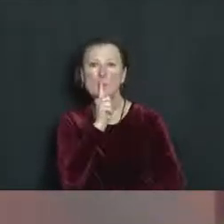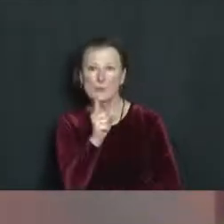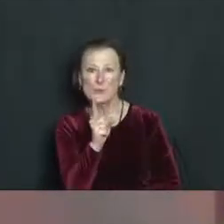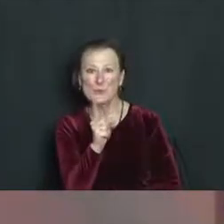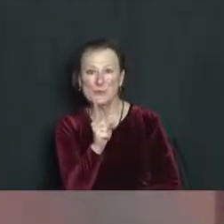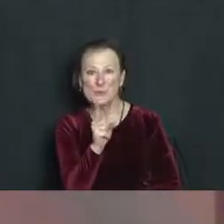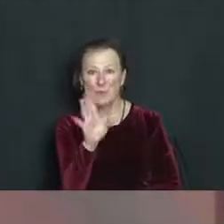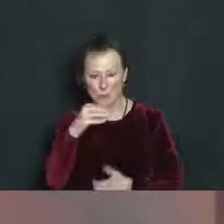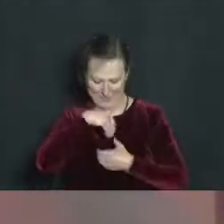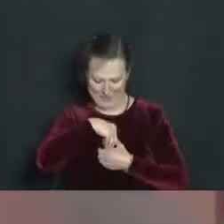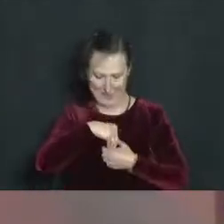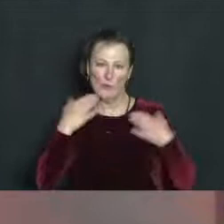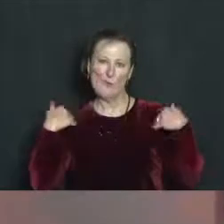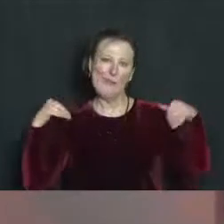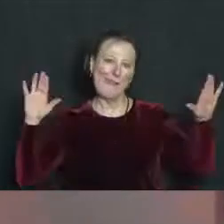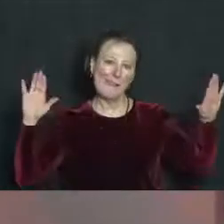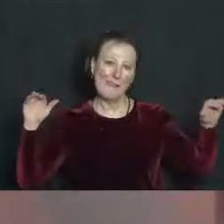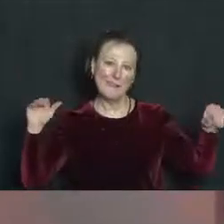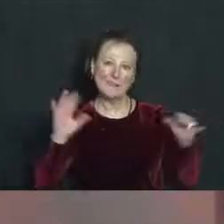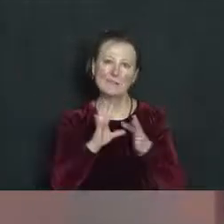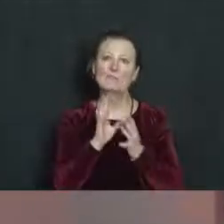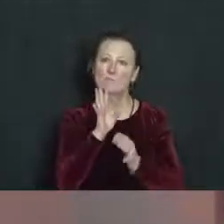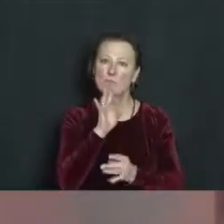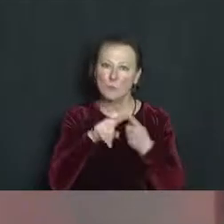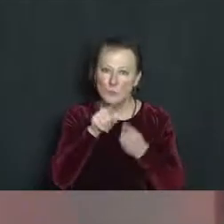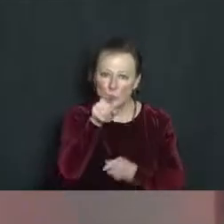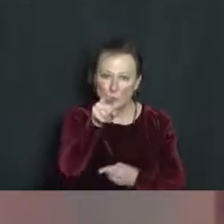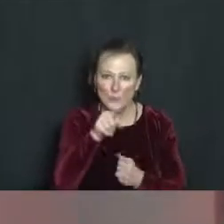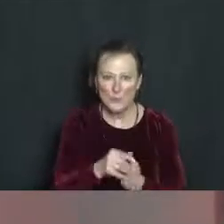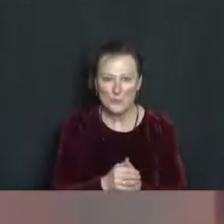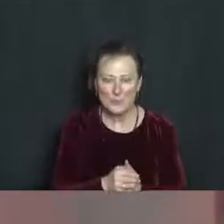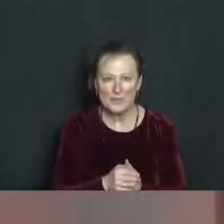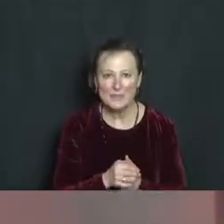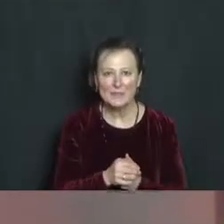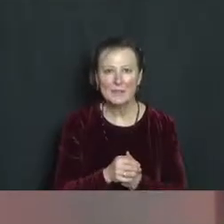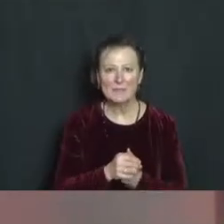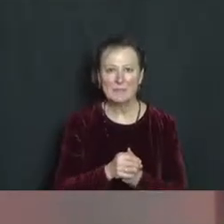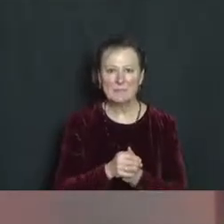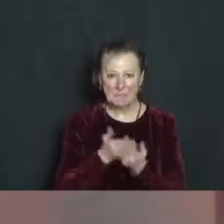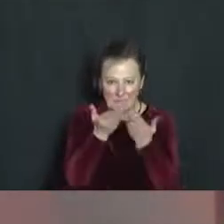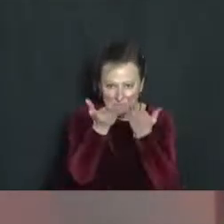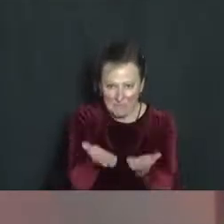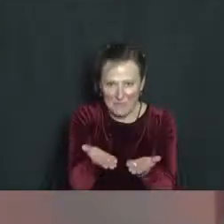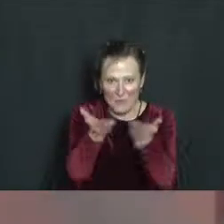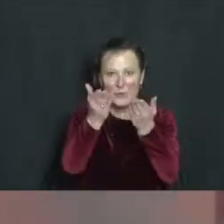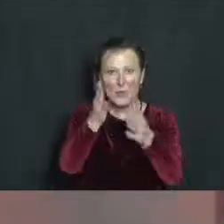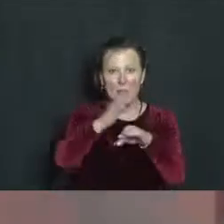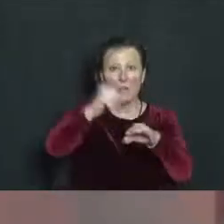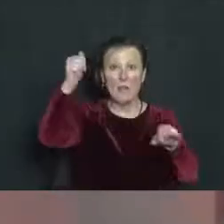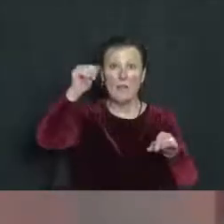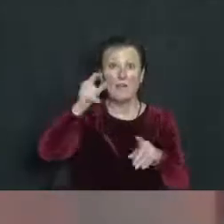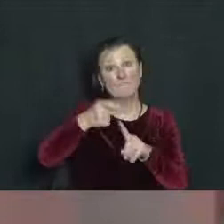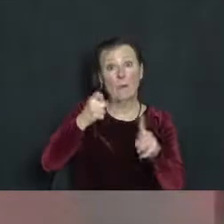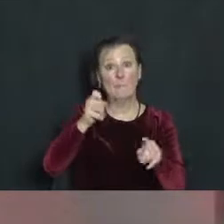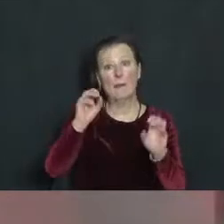Your inner angel is speaking to you. You're being called from off duty.